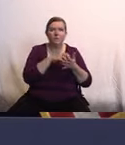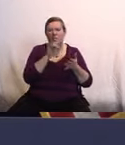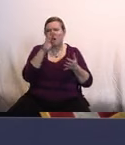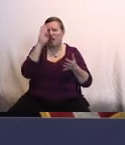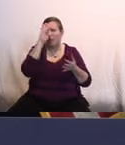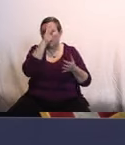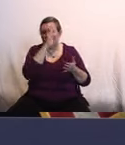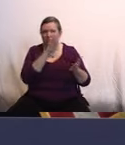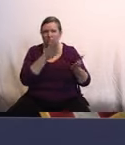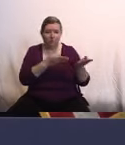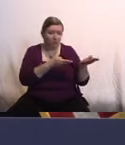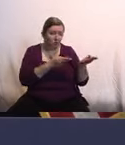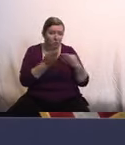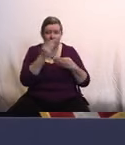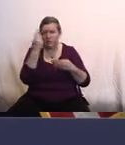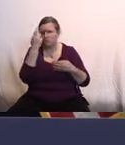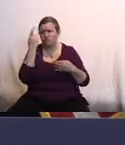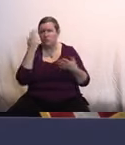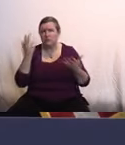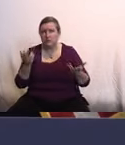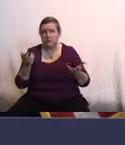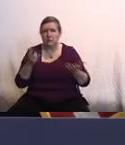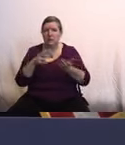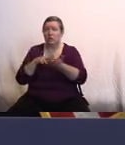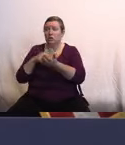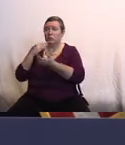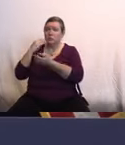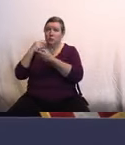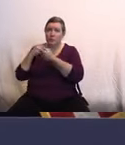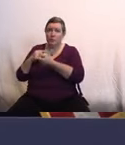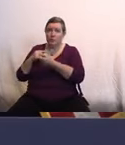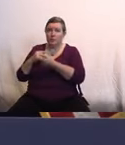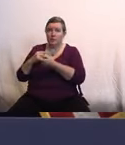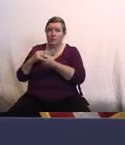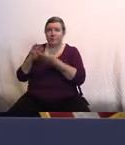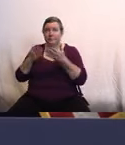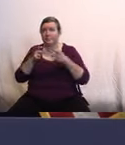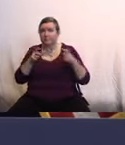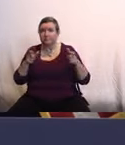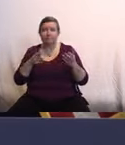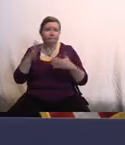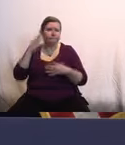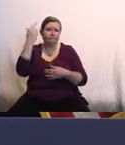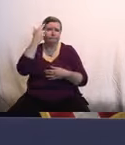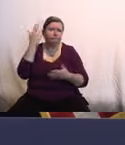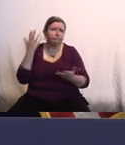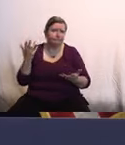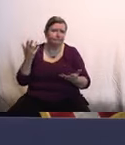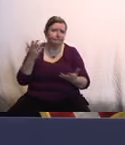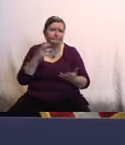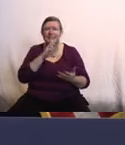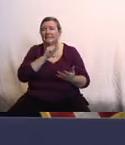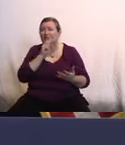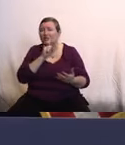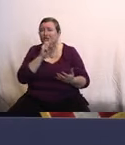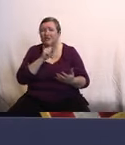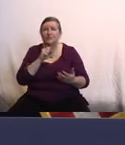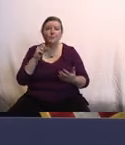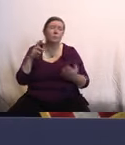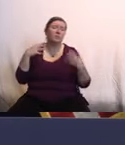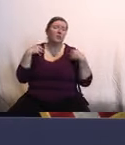reason. In a long-term care facility, you're probably there for a reason related to age or some other